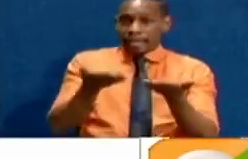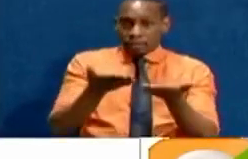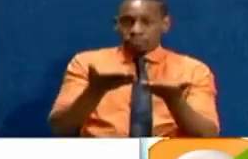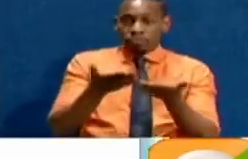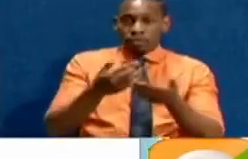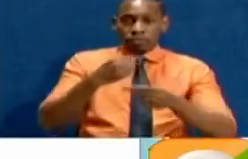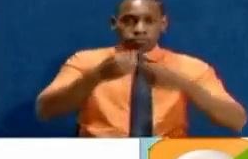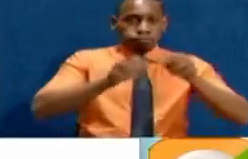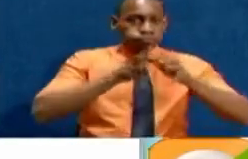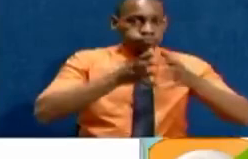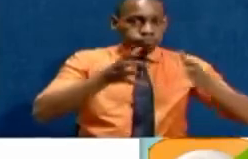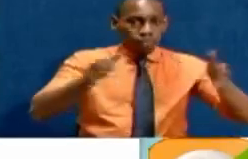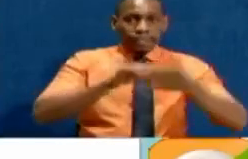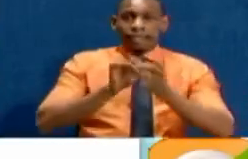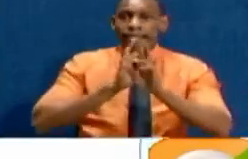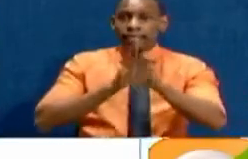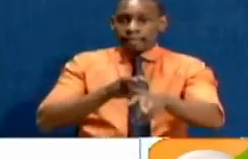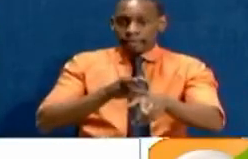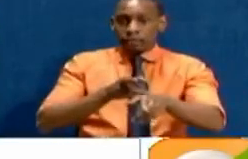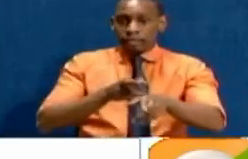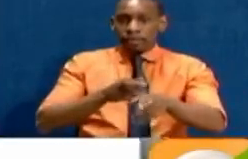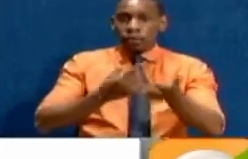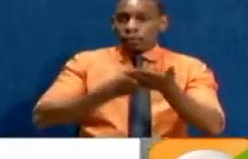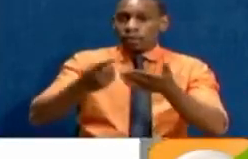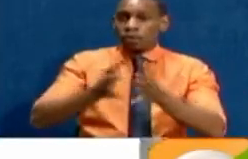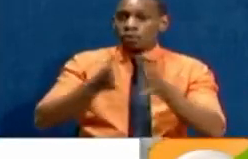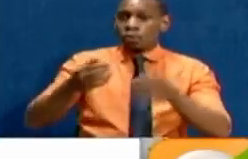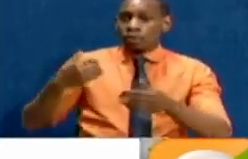the scales up, this has been a record-setting week and